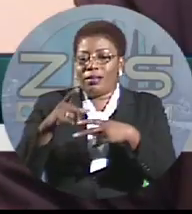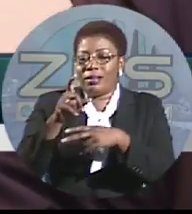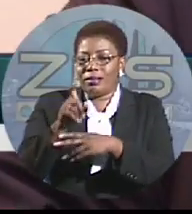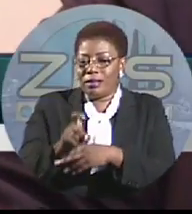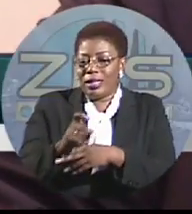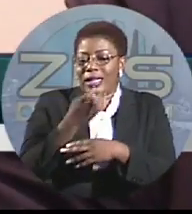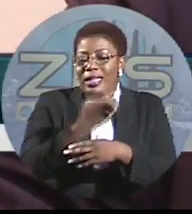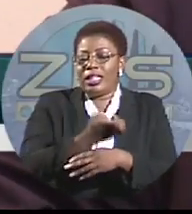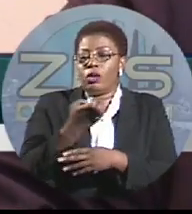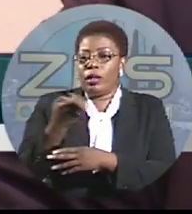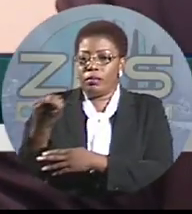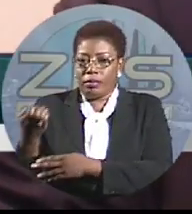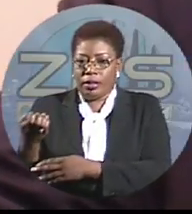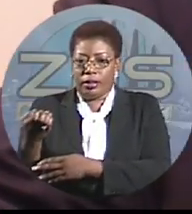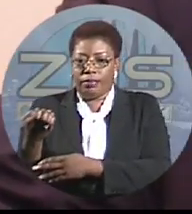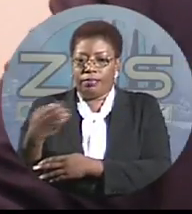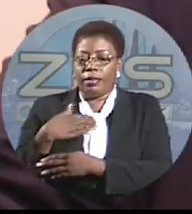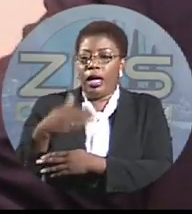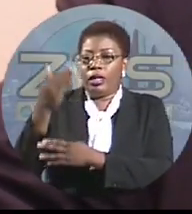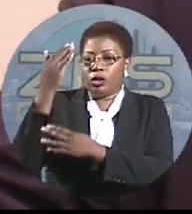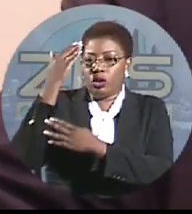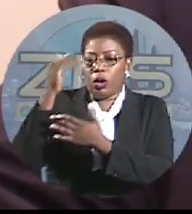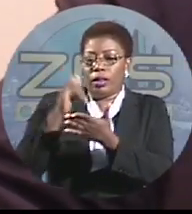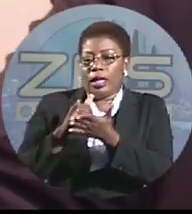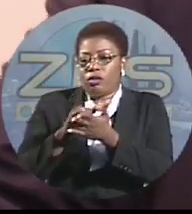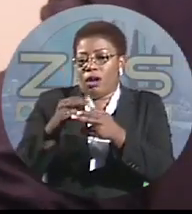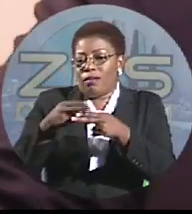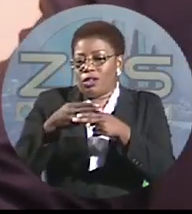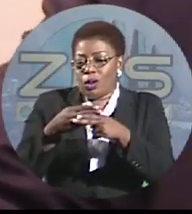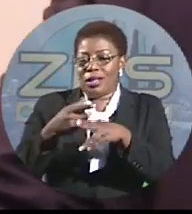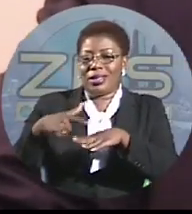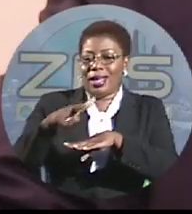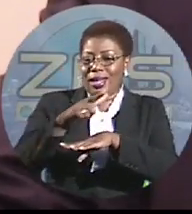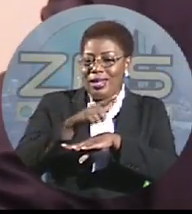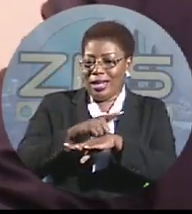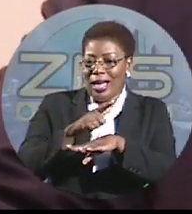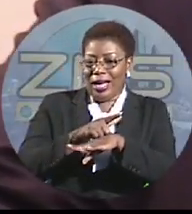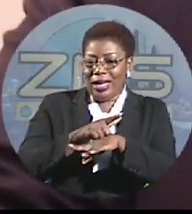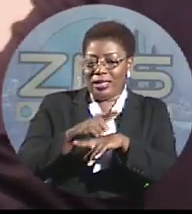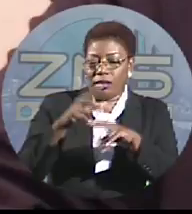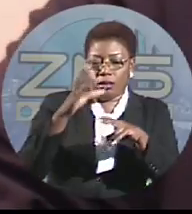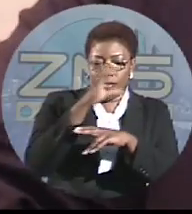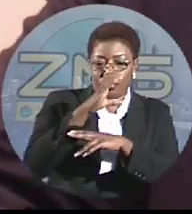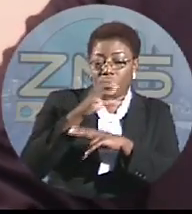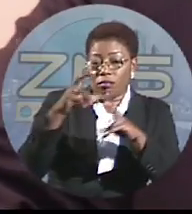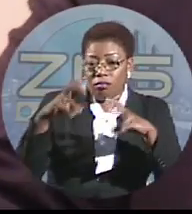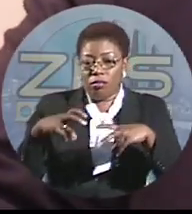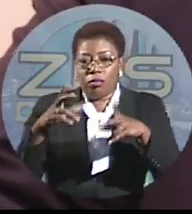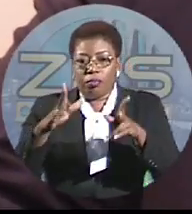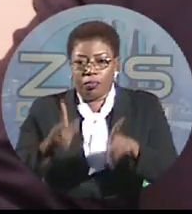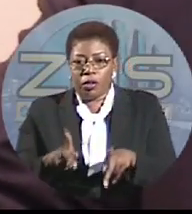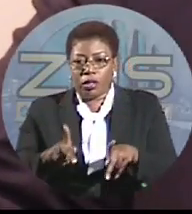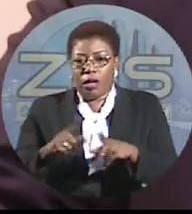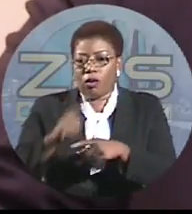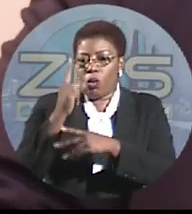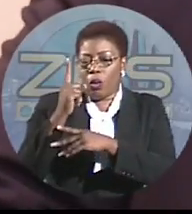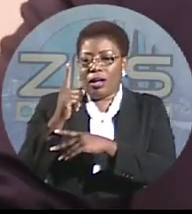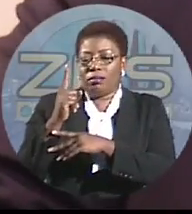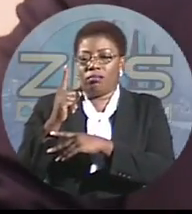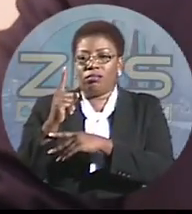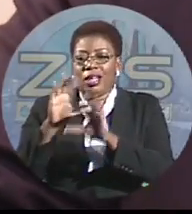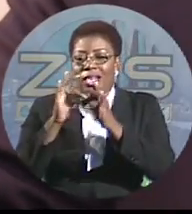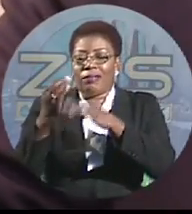necessary equipment. I know that we have a shortage of land surveyors. I'm told there's only one for the entire family